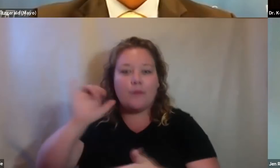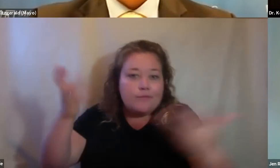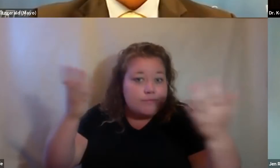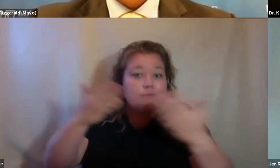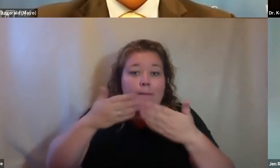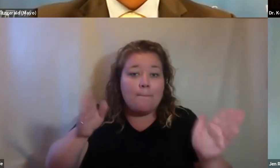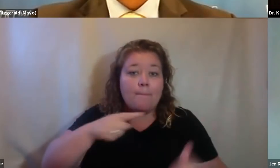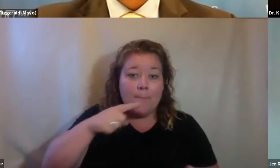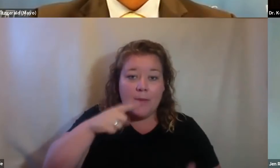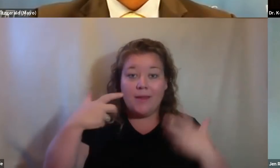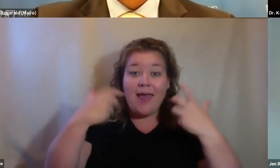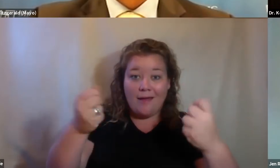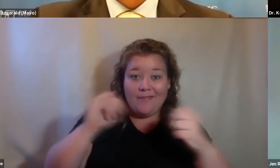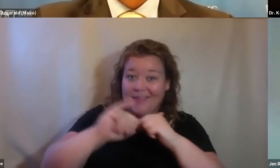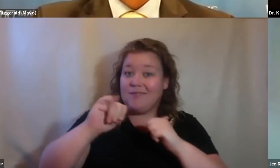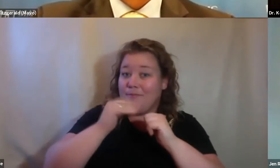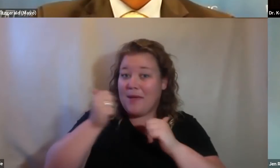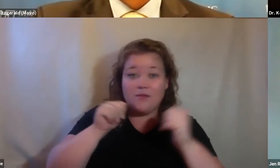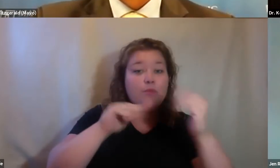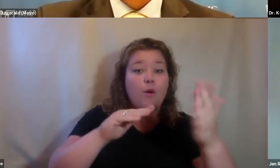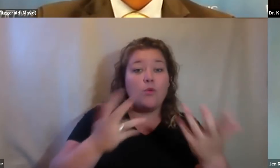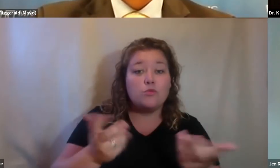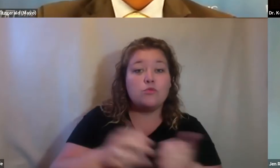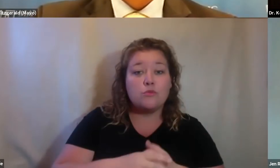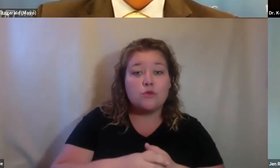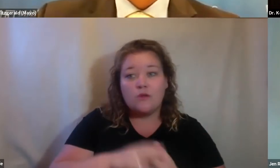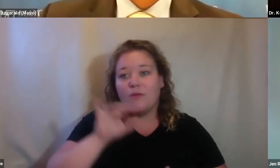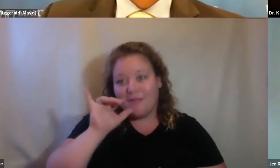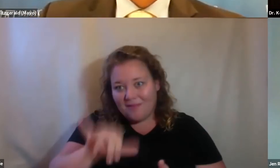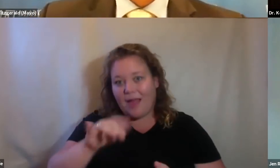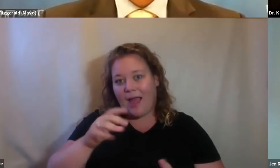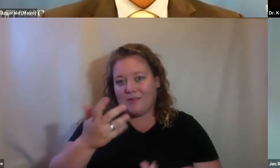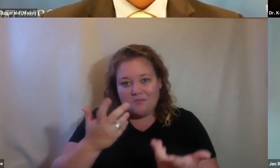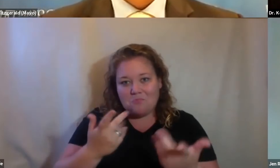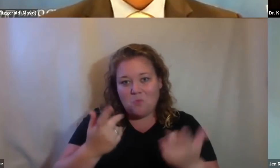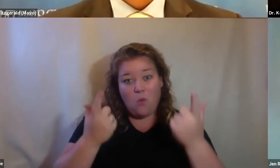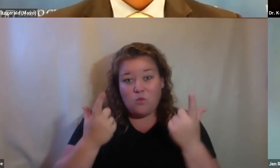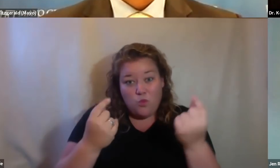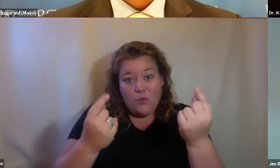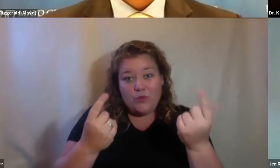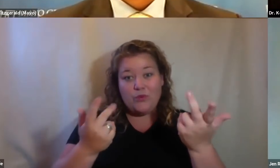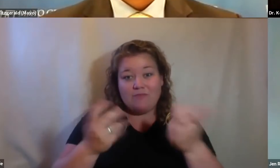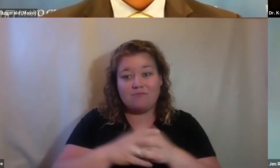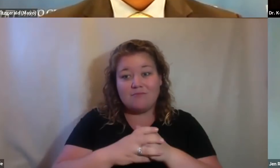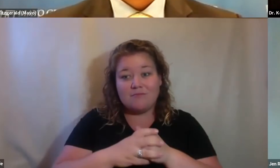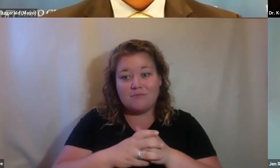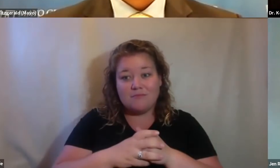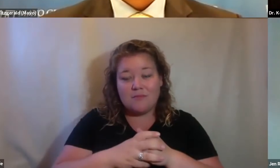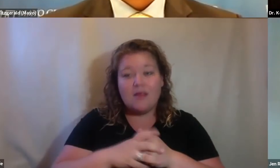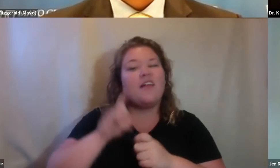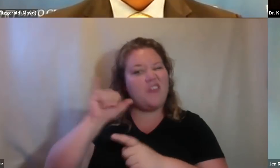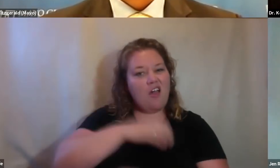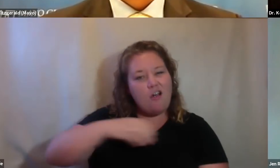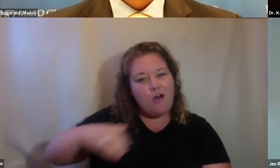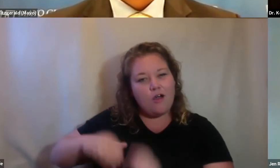communities. And really, that's what this is. This is an extremely reputable group that we